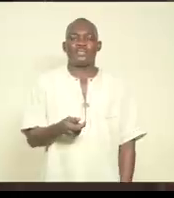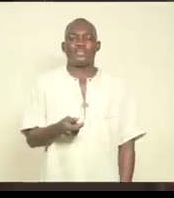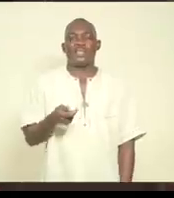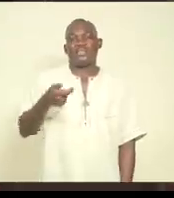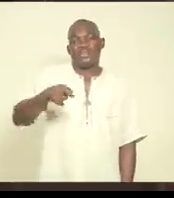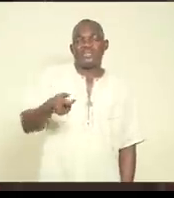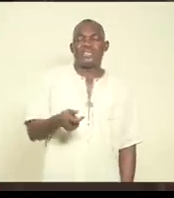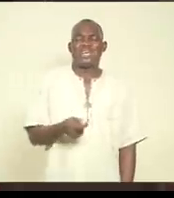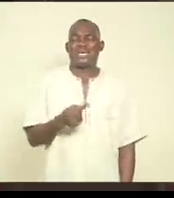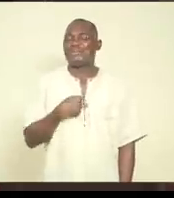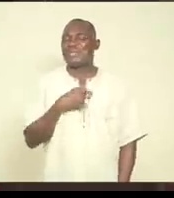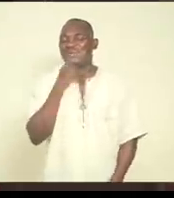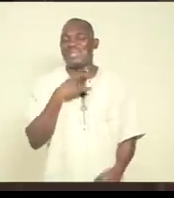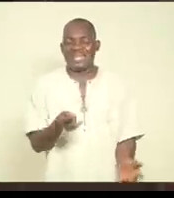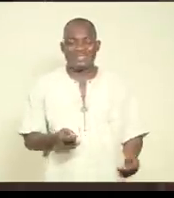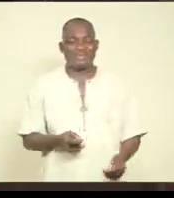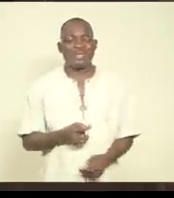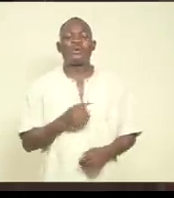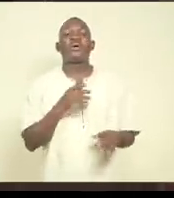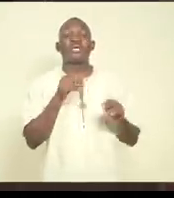I said I'm not drinking. It's because of you.